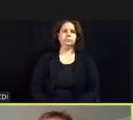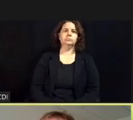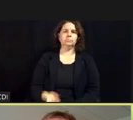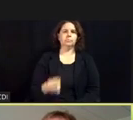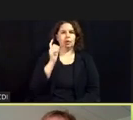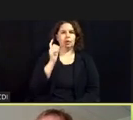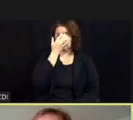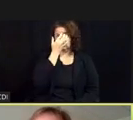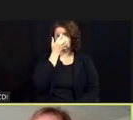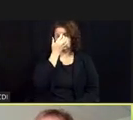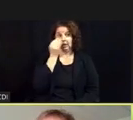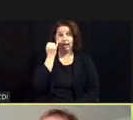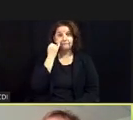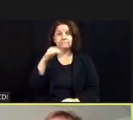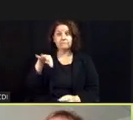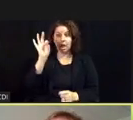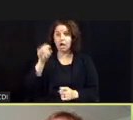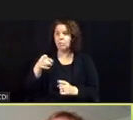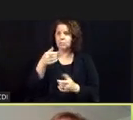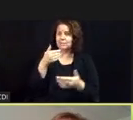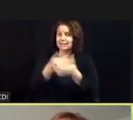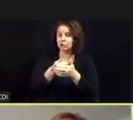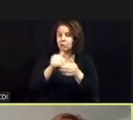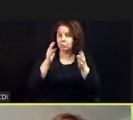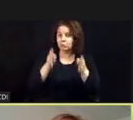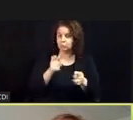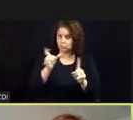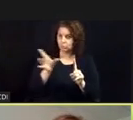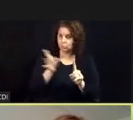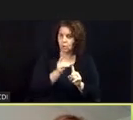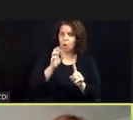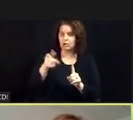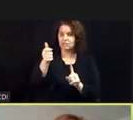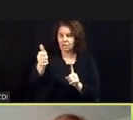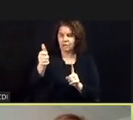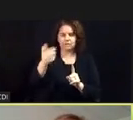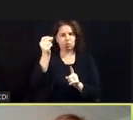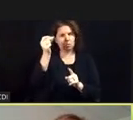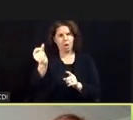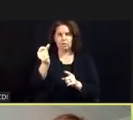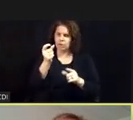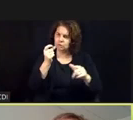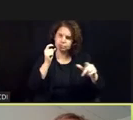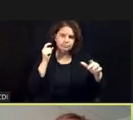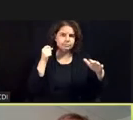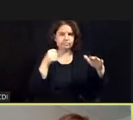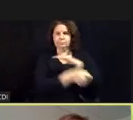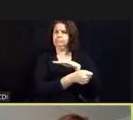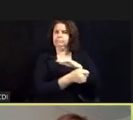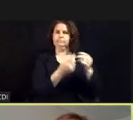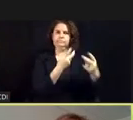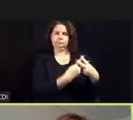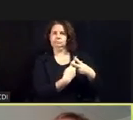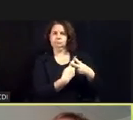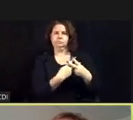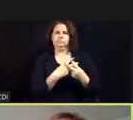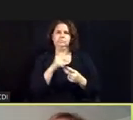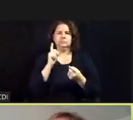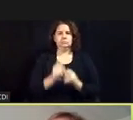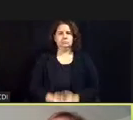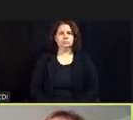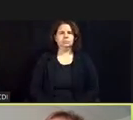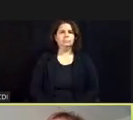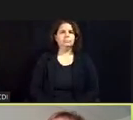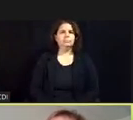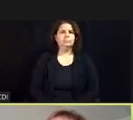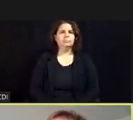This is just a further demographic description of our incidents. What you see on the far left there is the overall distribution